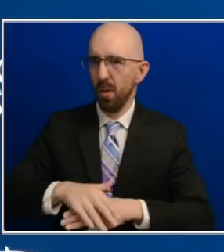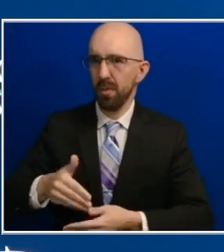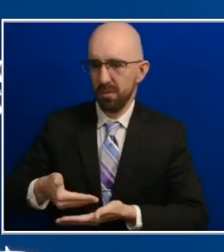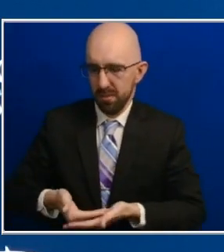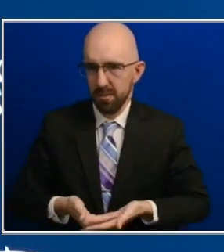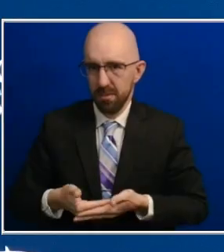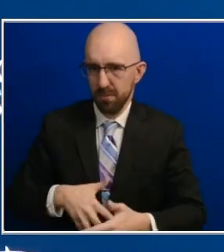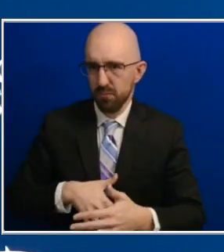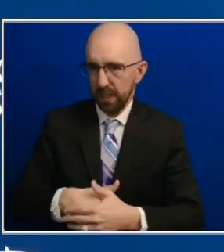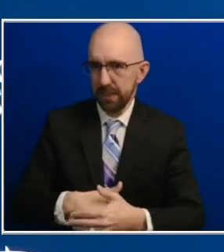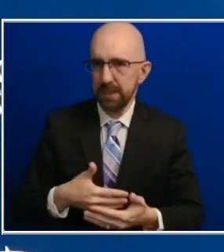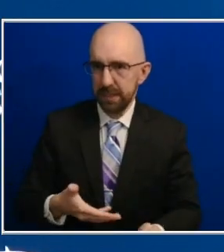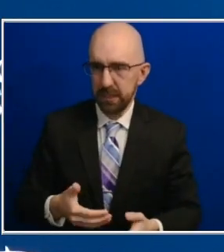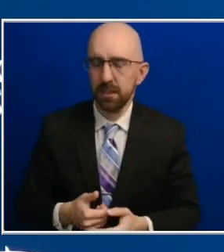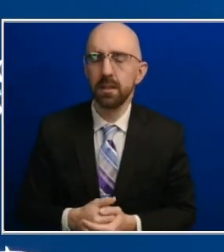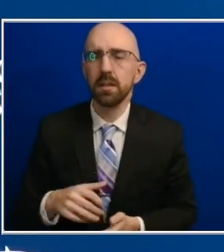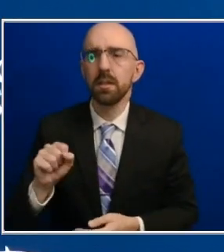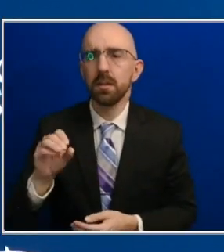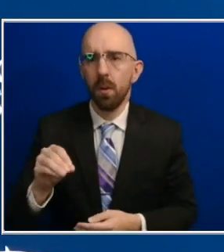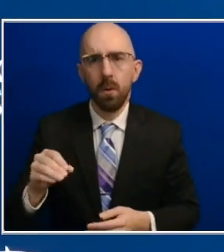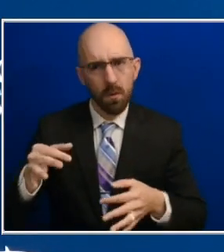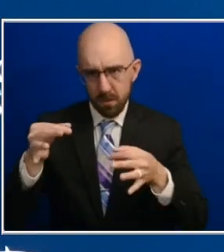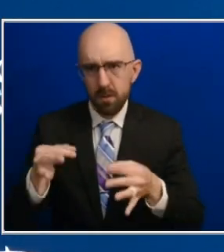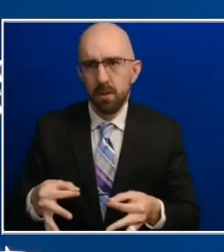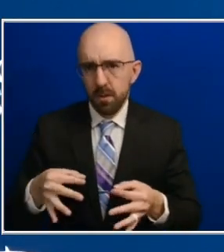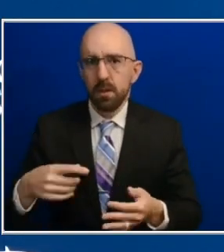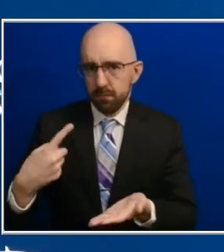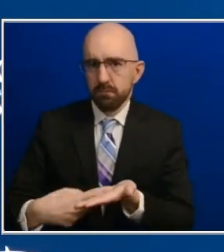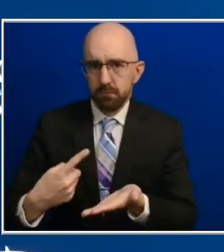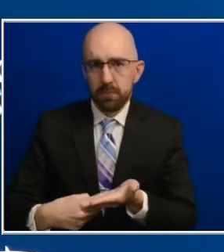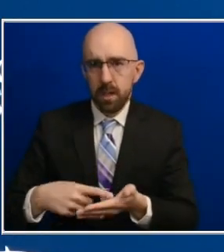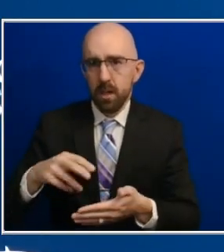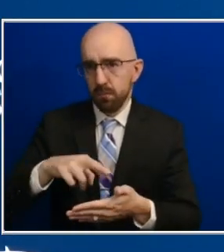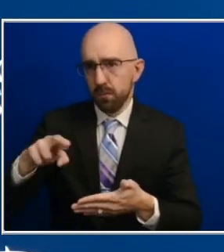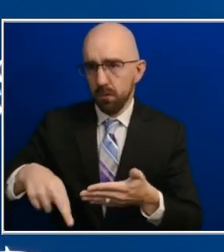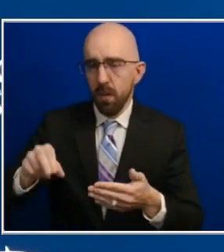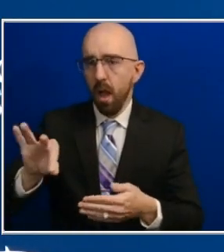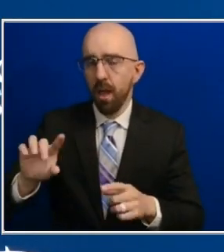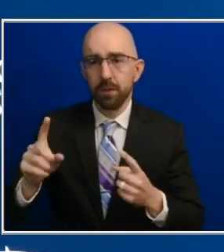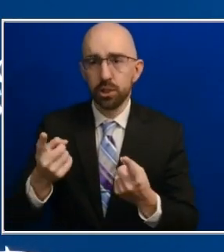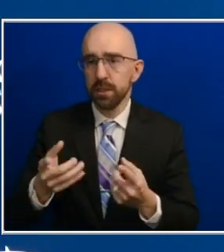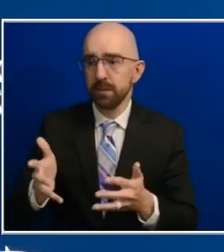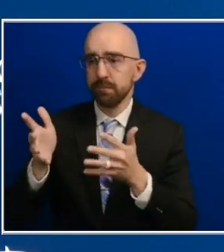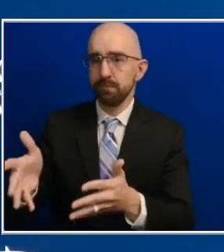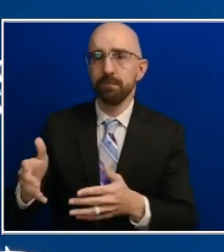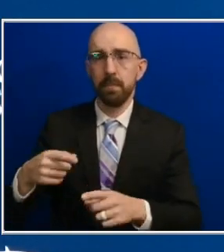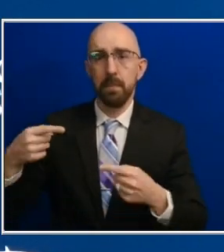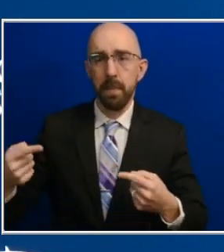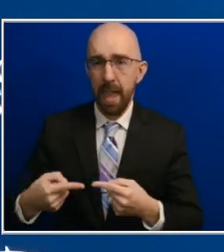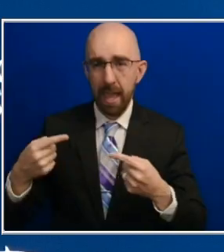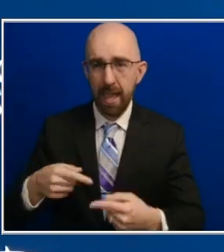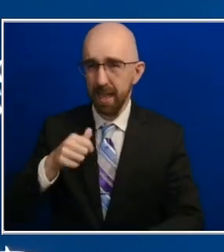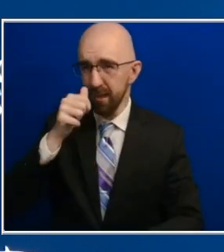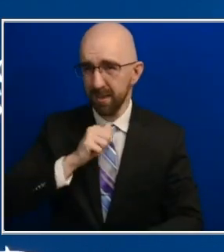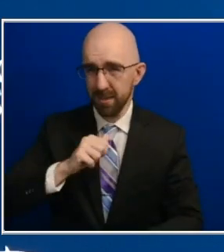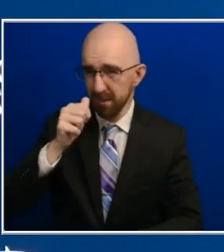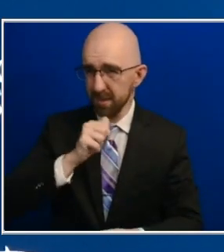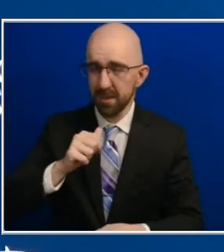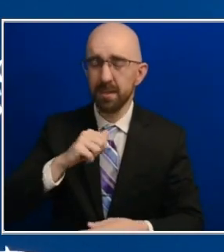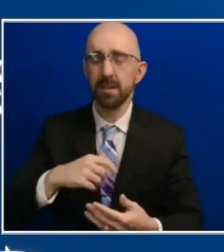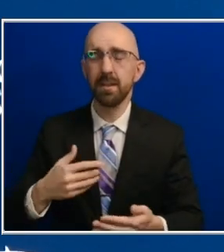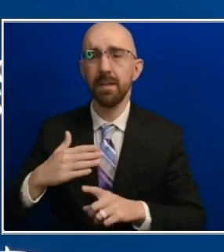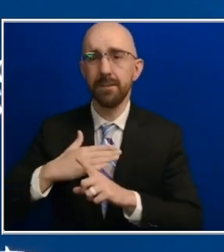so, for sure, we're talking about the consequences of just letting extreme pain go, letting fevers